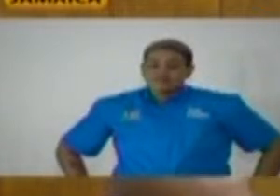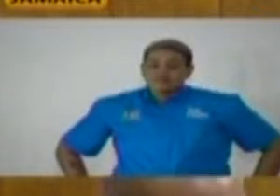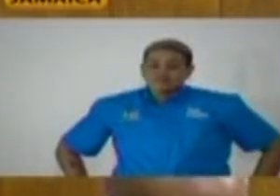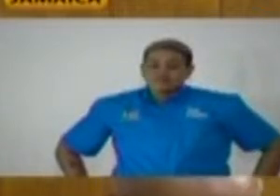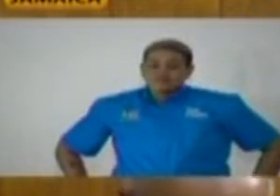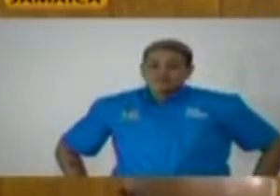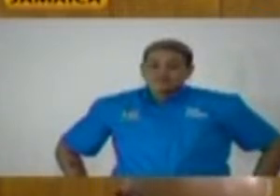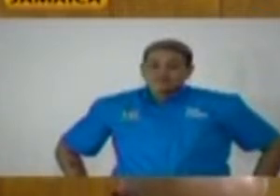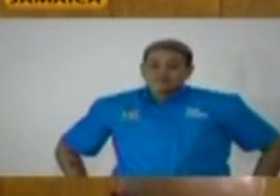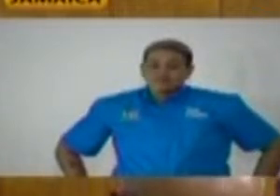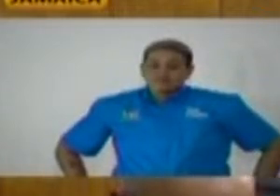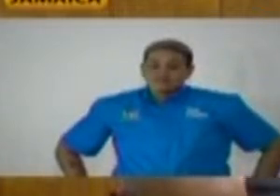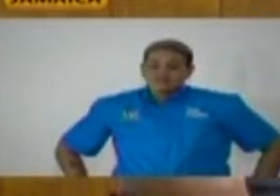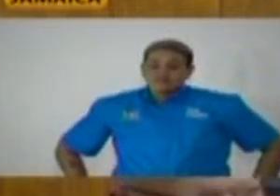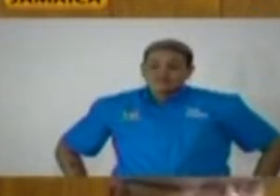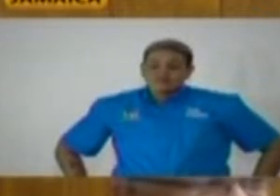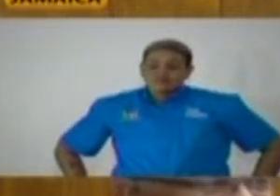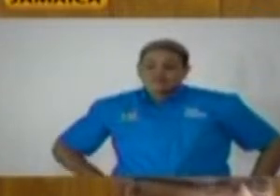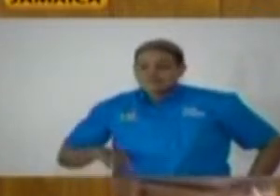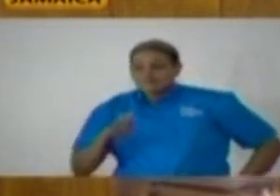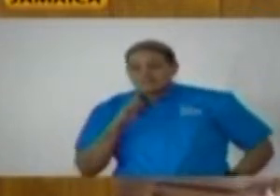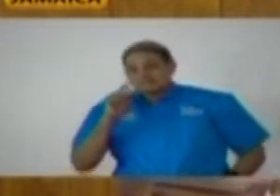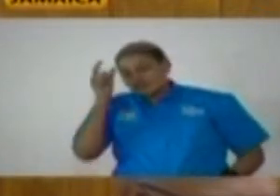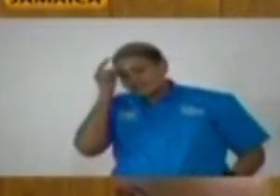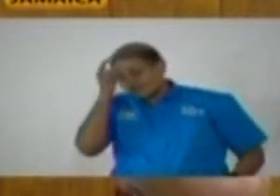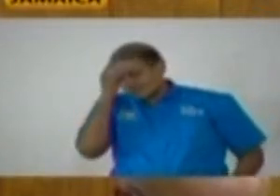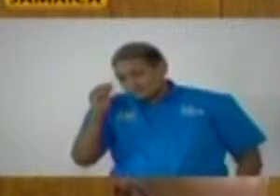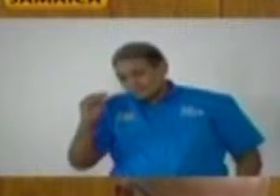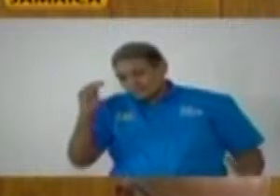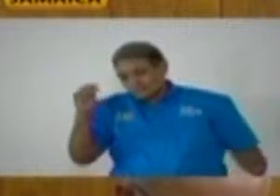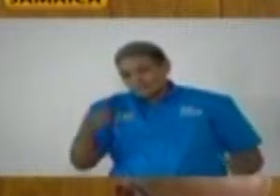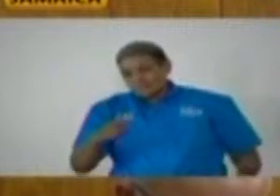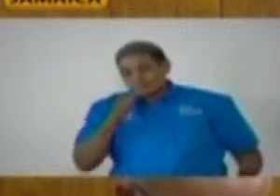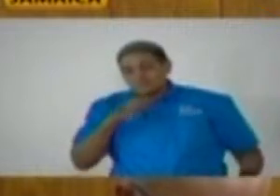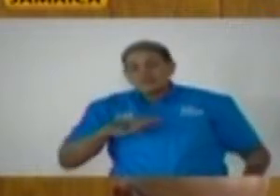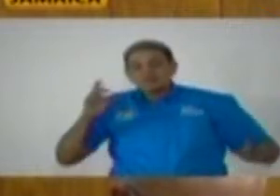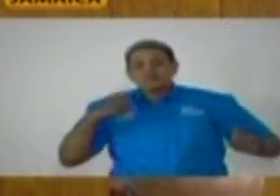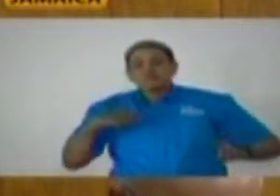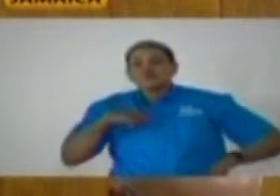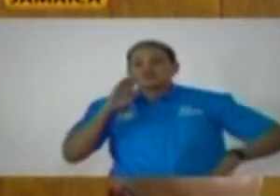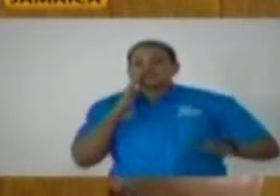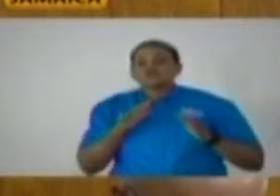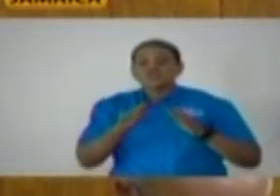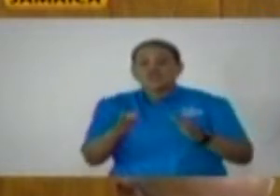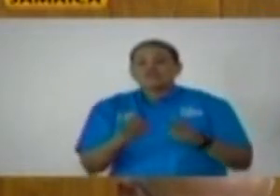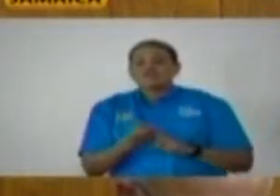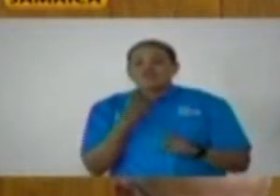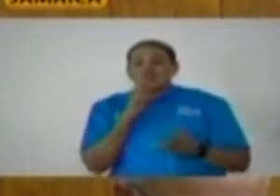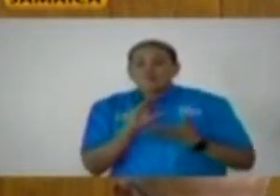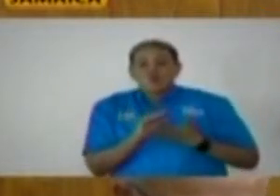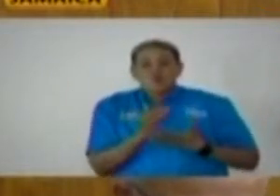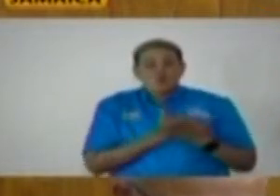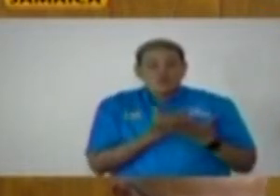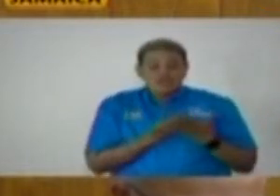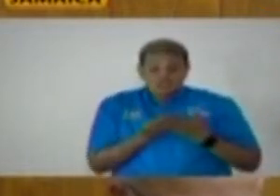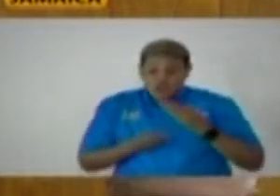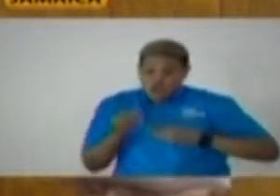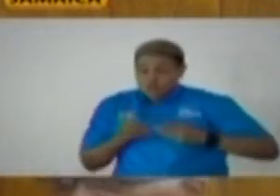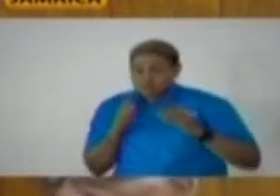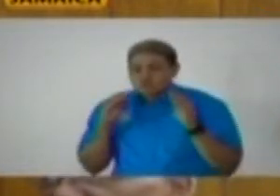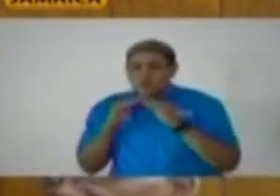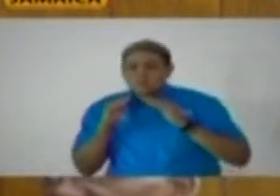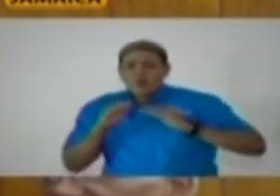You said, Your Excellency? Okay. Madam Speaker, as we chart our path from a low-wage economy to a